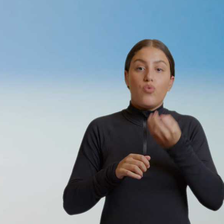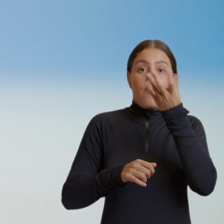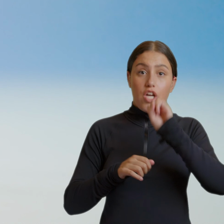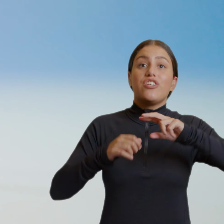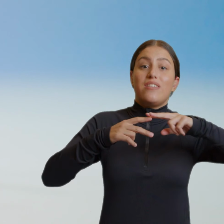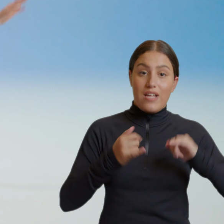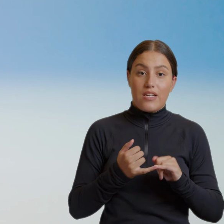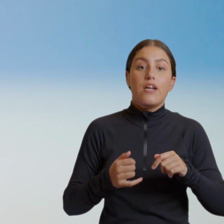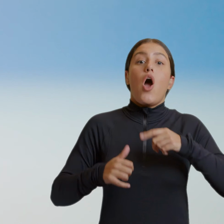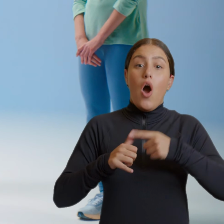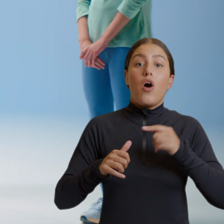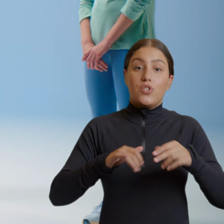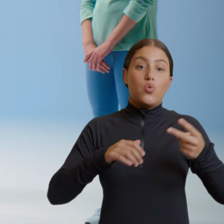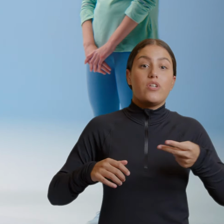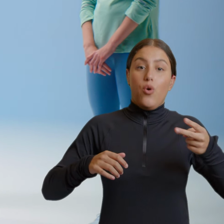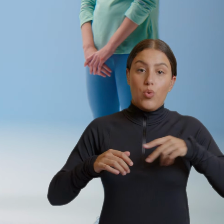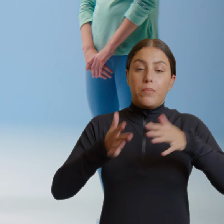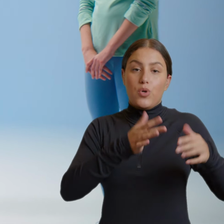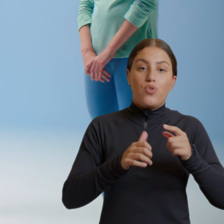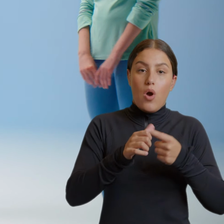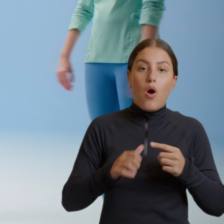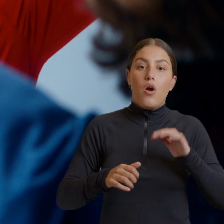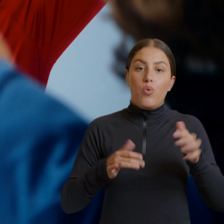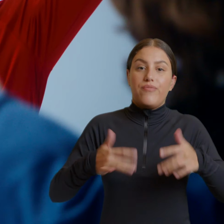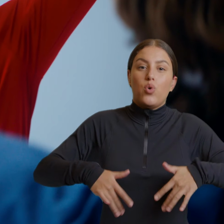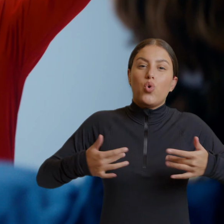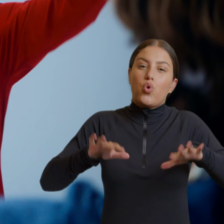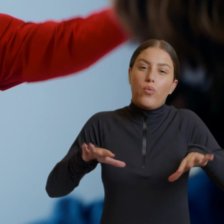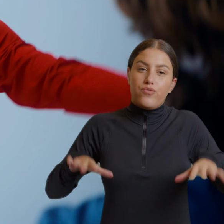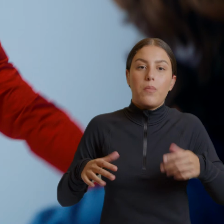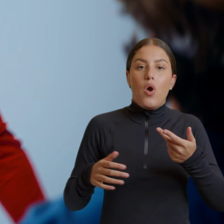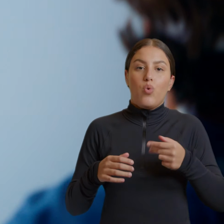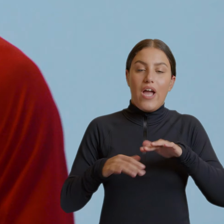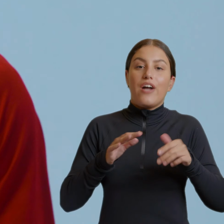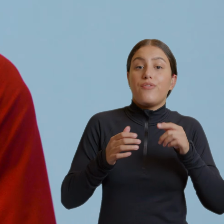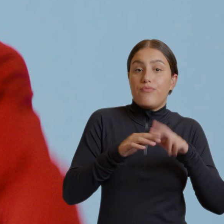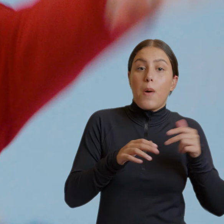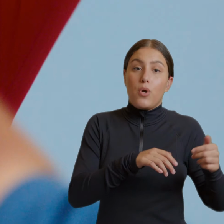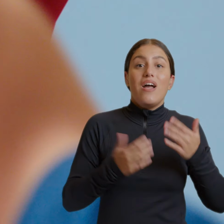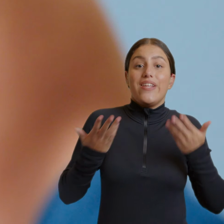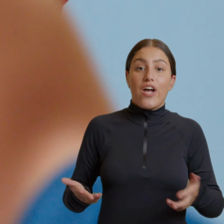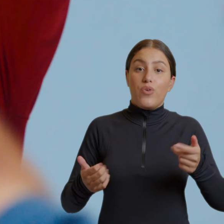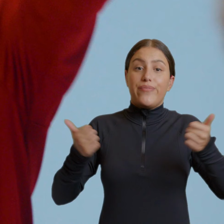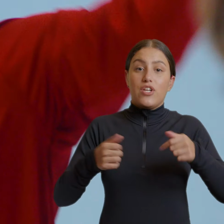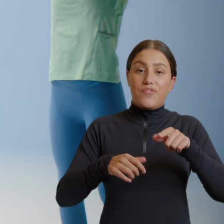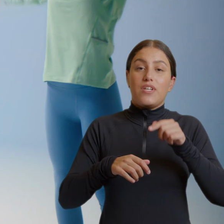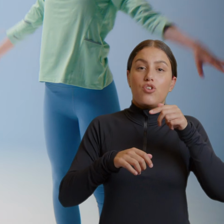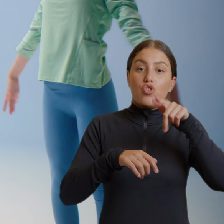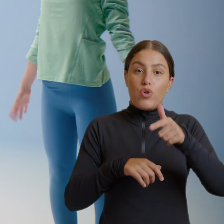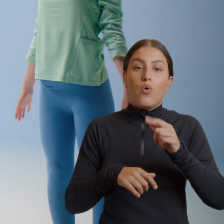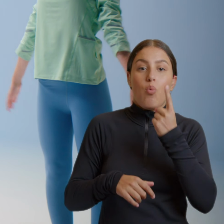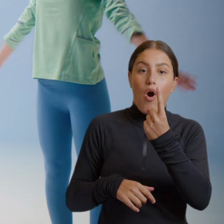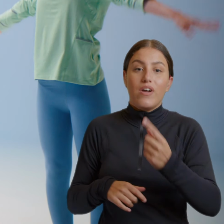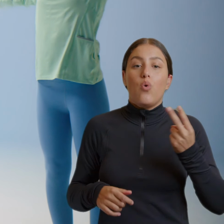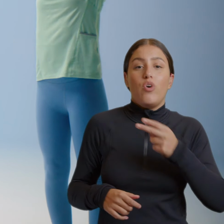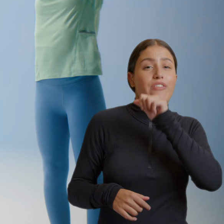to do it for 30 seconds. Arms to the side and we start moving just the arms and when we feel comfortable, we add the flappy movement.